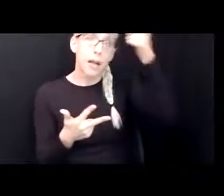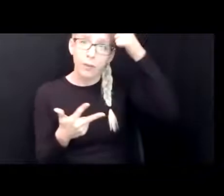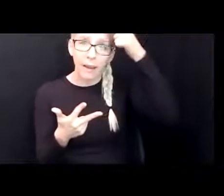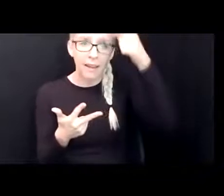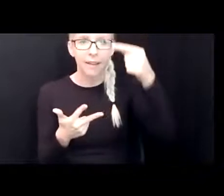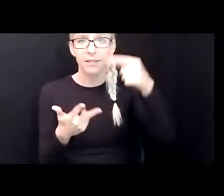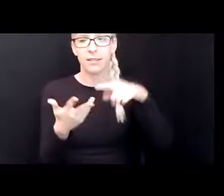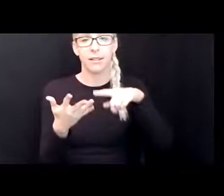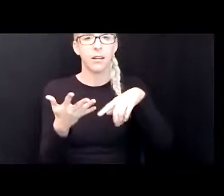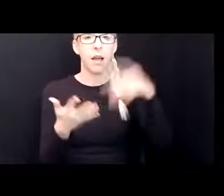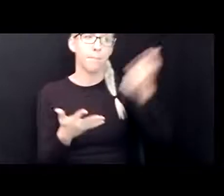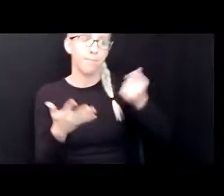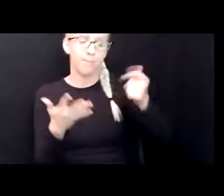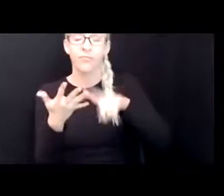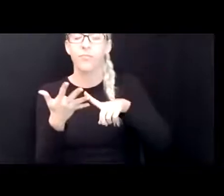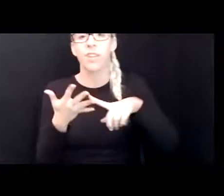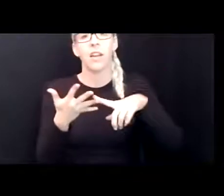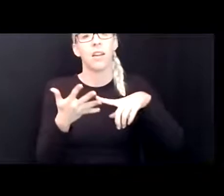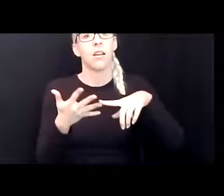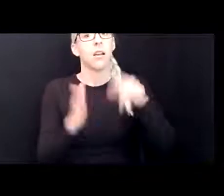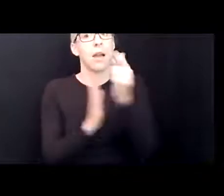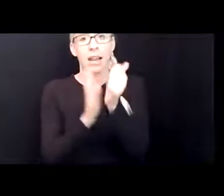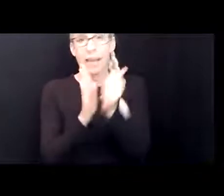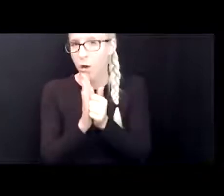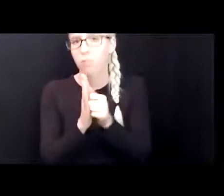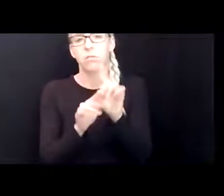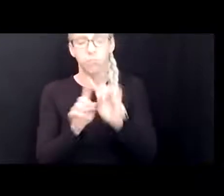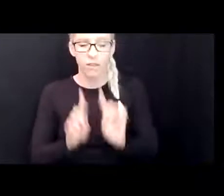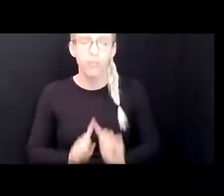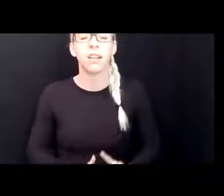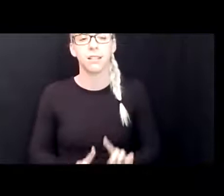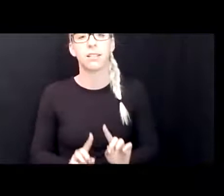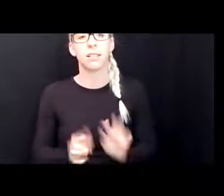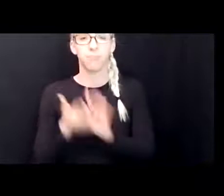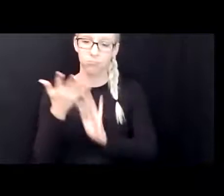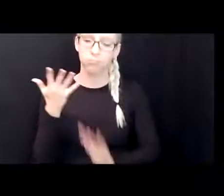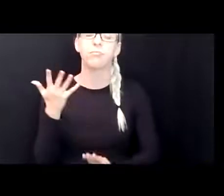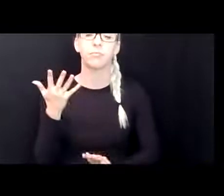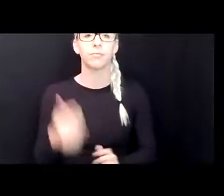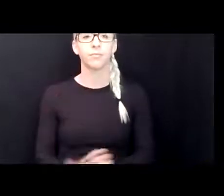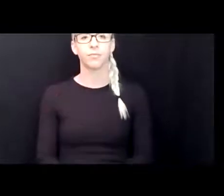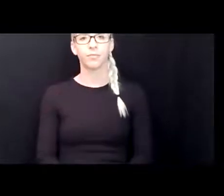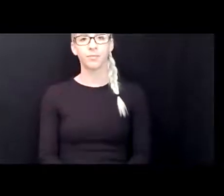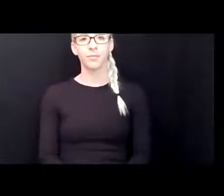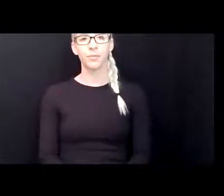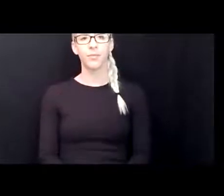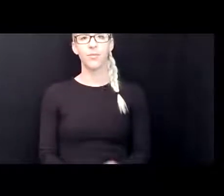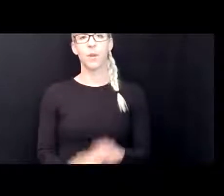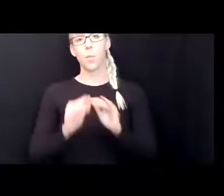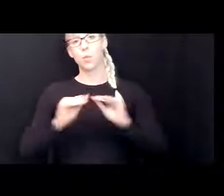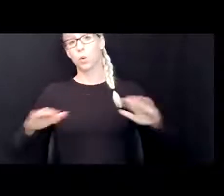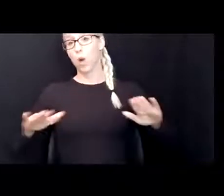accounts, certainly managing ABLE accounts. Those are the sorts of things that, would cover property matters when it comes